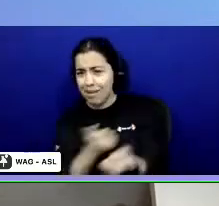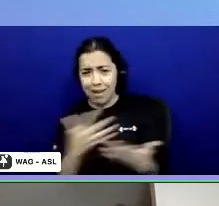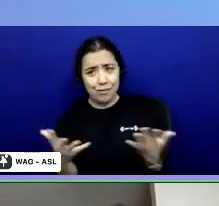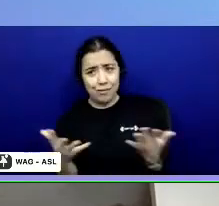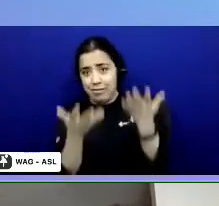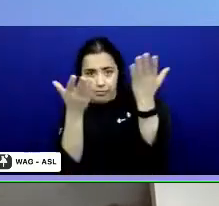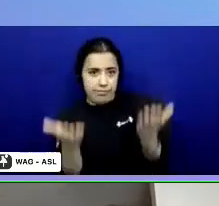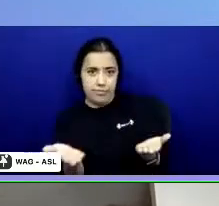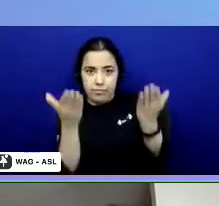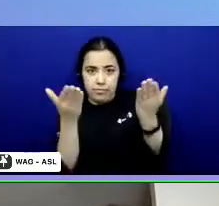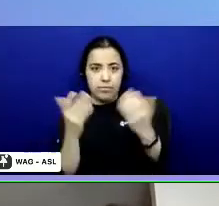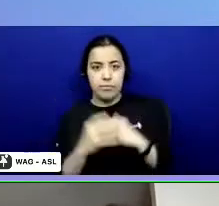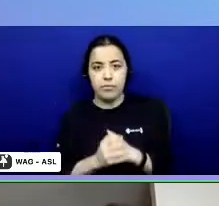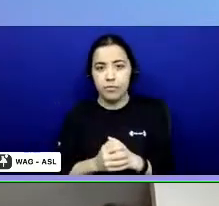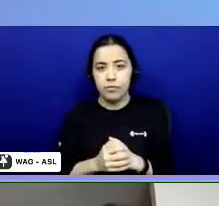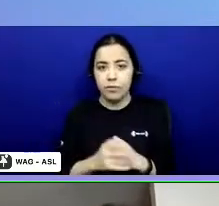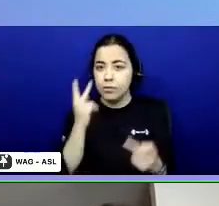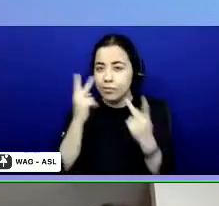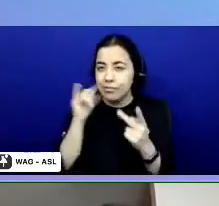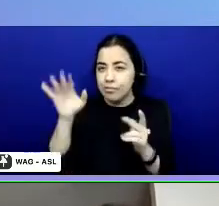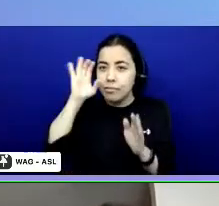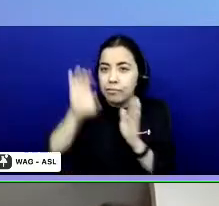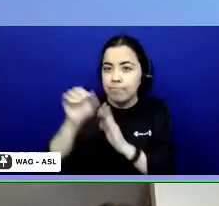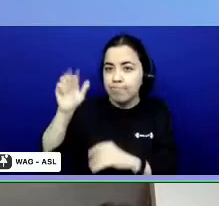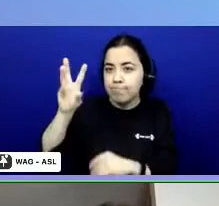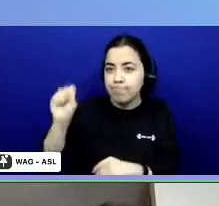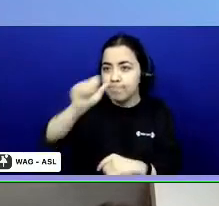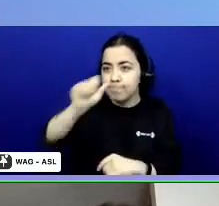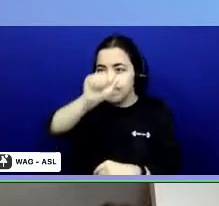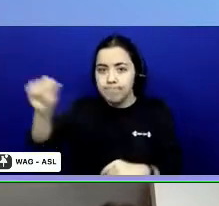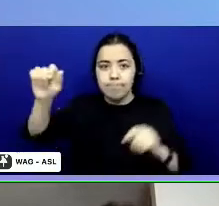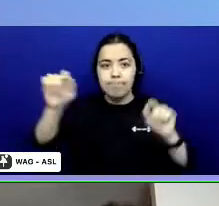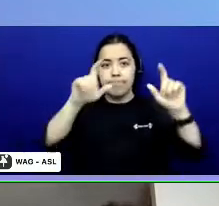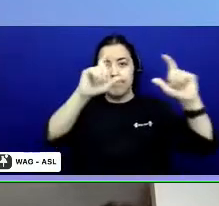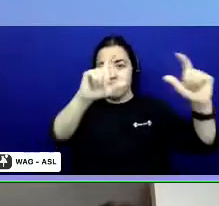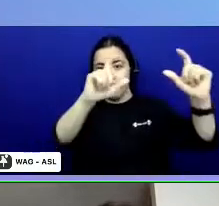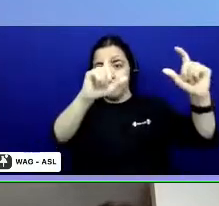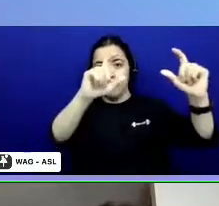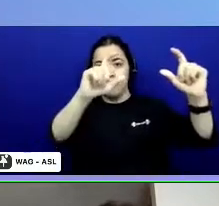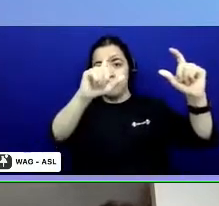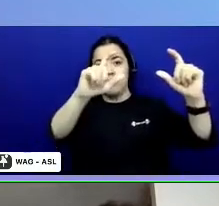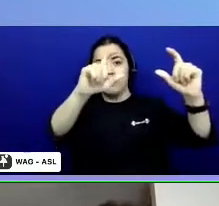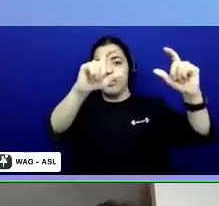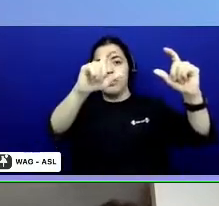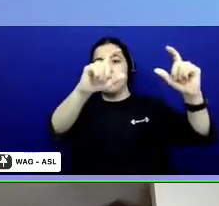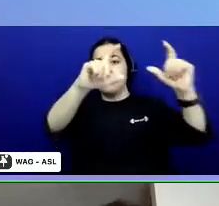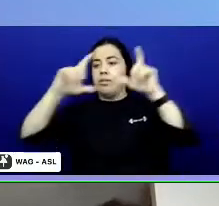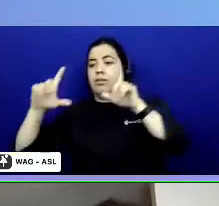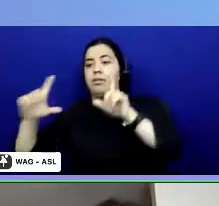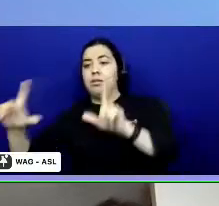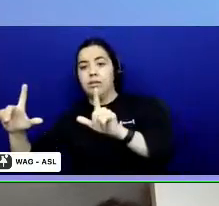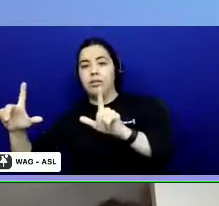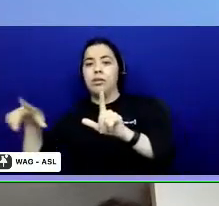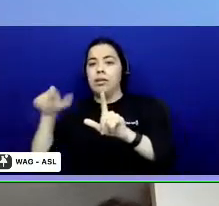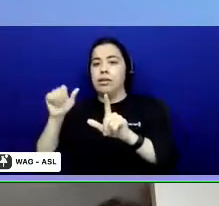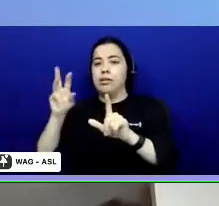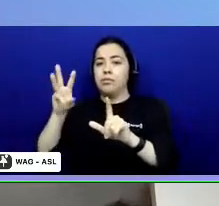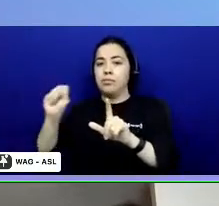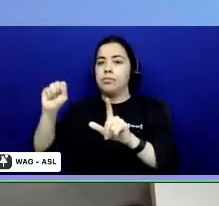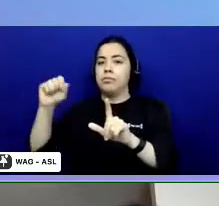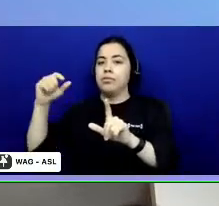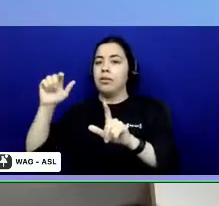So we have the image icon for the AWS logo. We have the image on the right for AWS